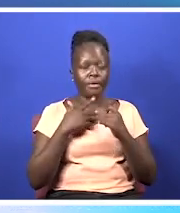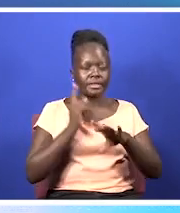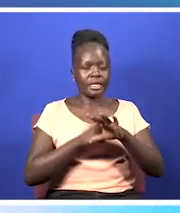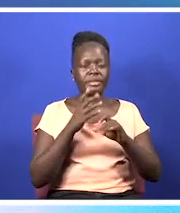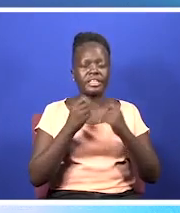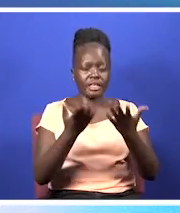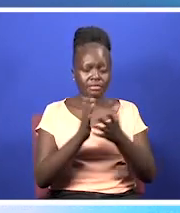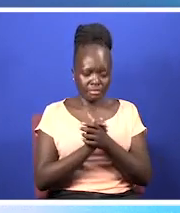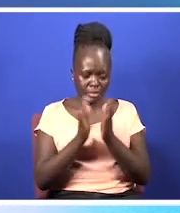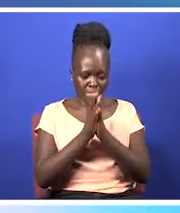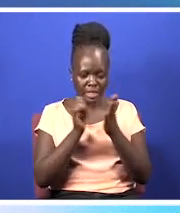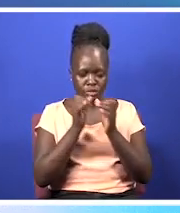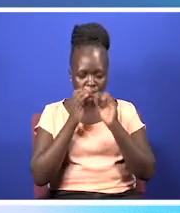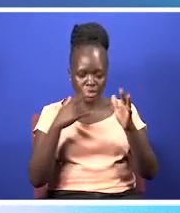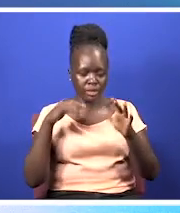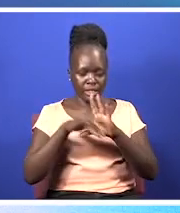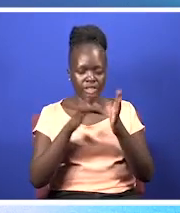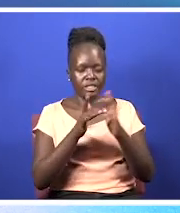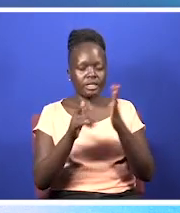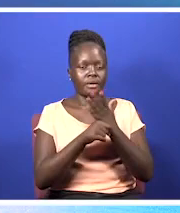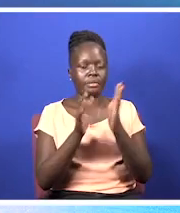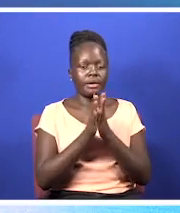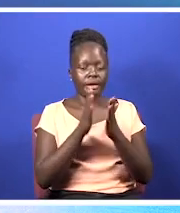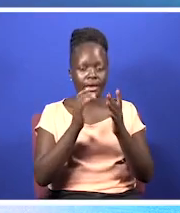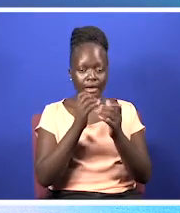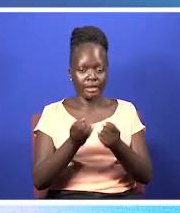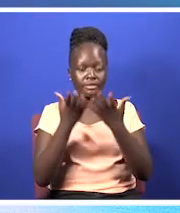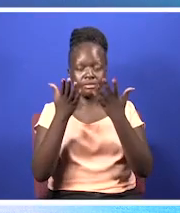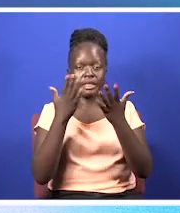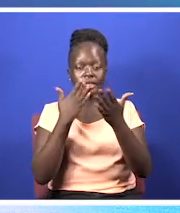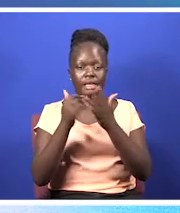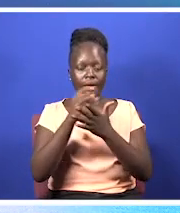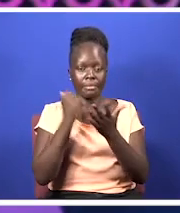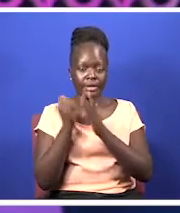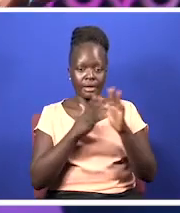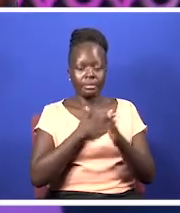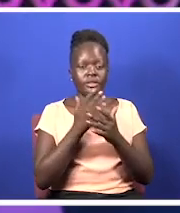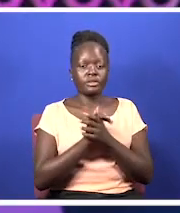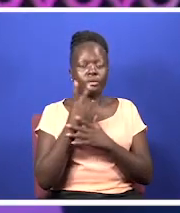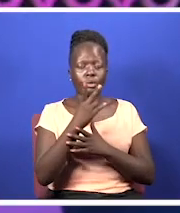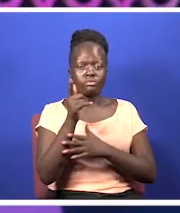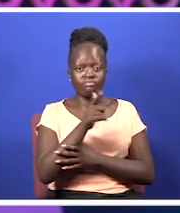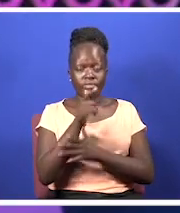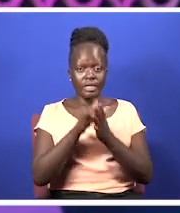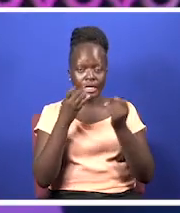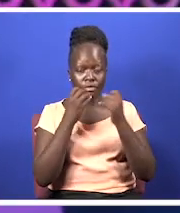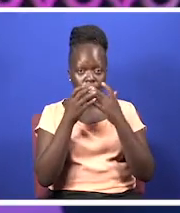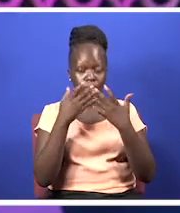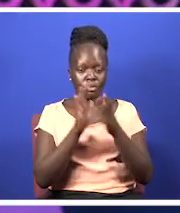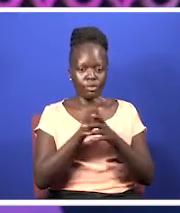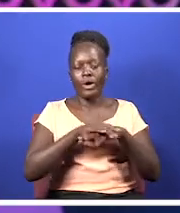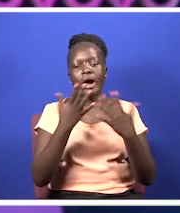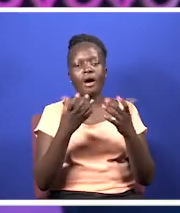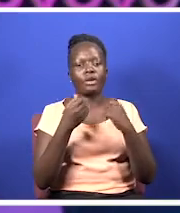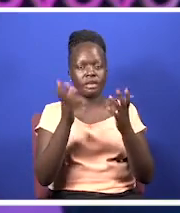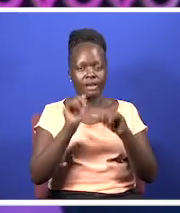to give, we pray that you may bless us. In Jesus' name we pray and give thanks. Amen. Please watch the following clip that gives you more